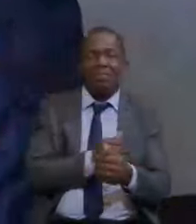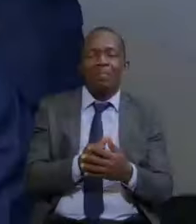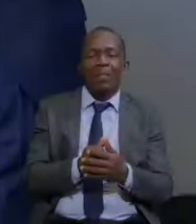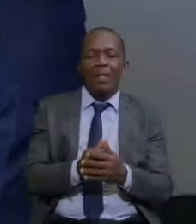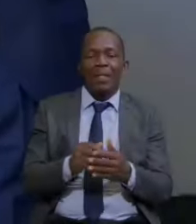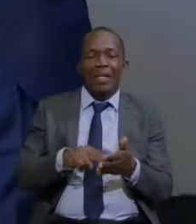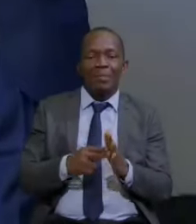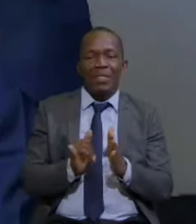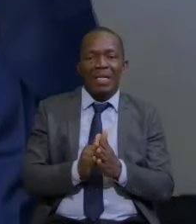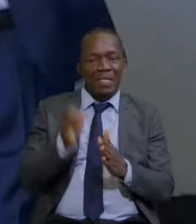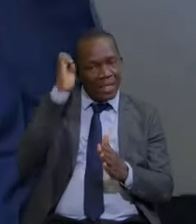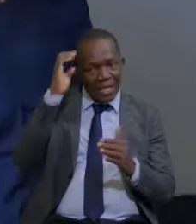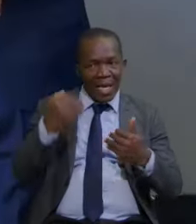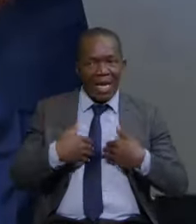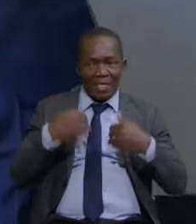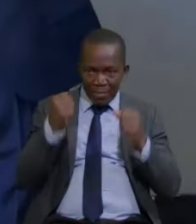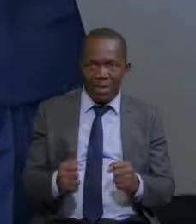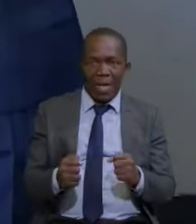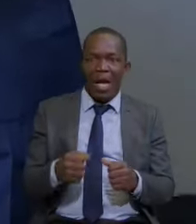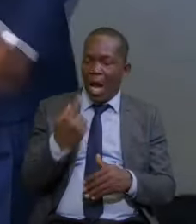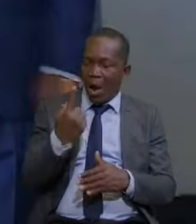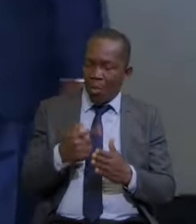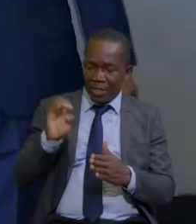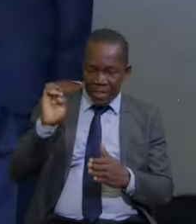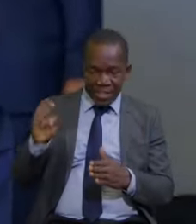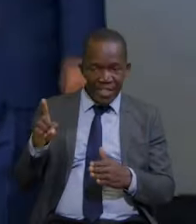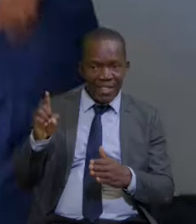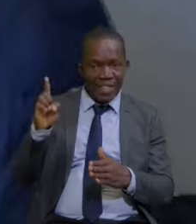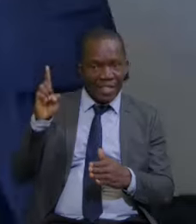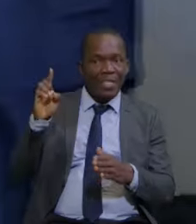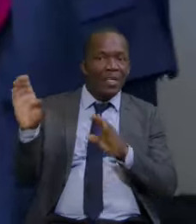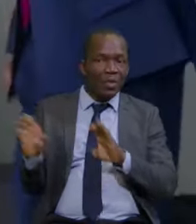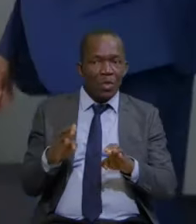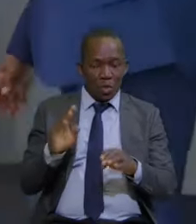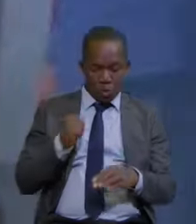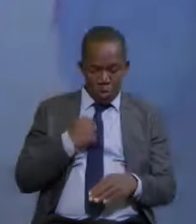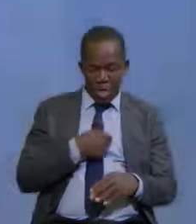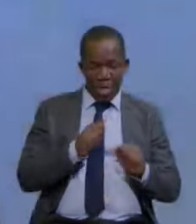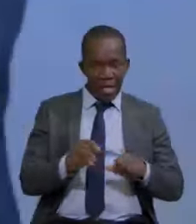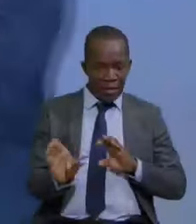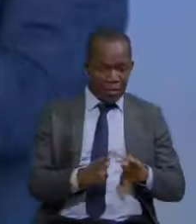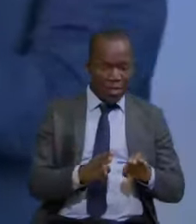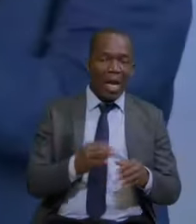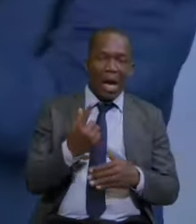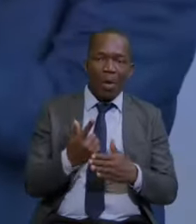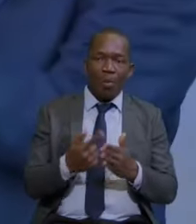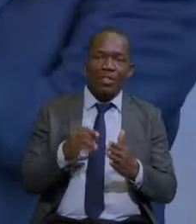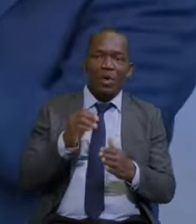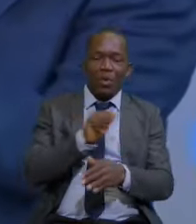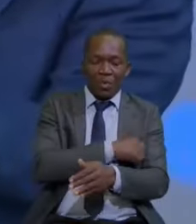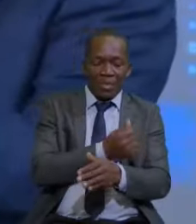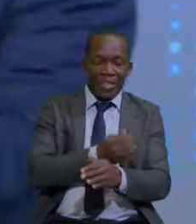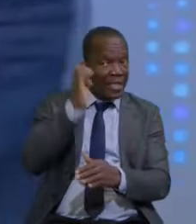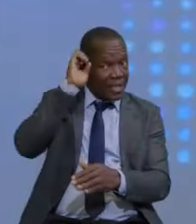he has authority, we also will have authority. The permanent